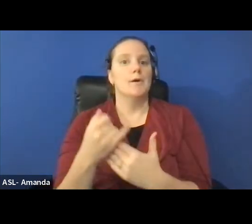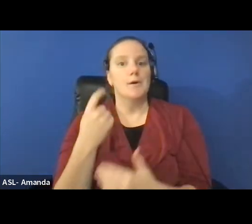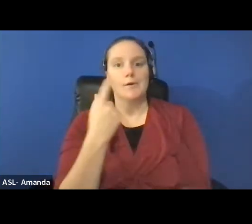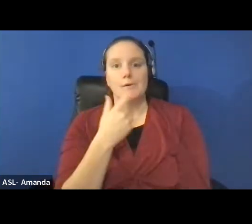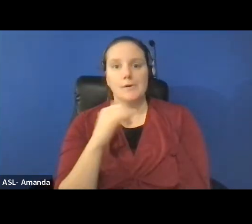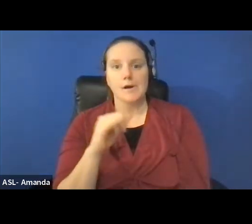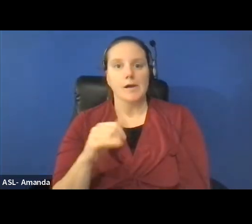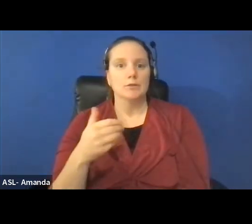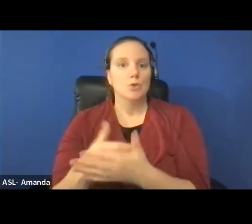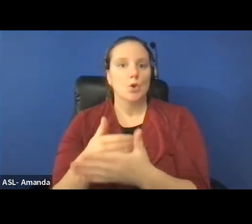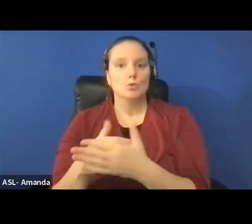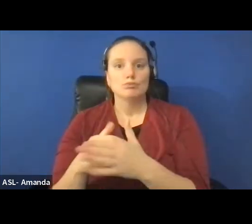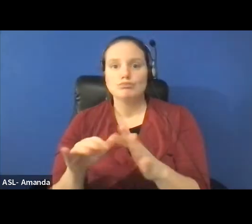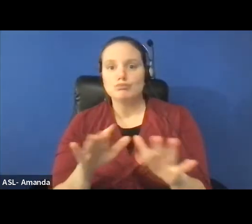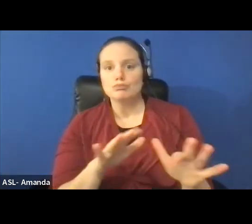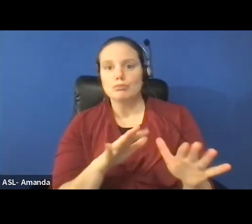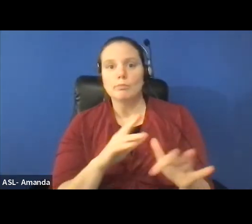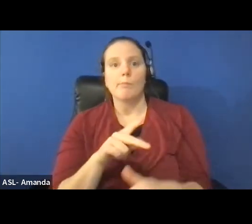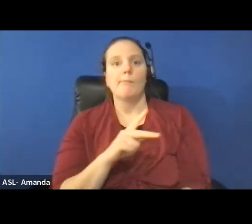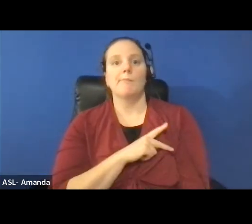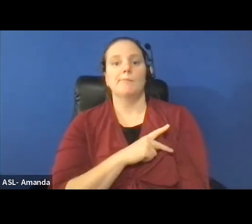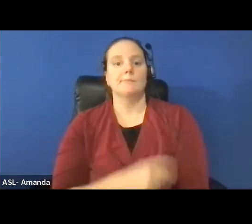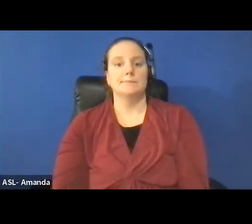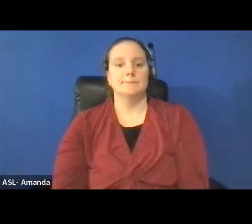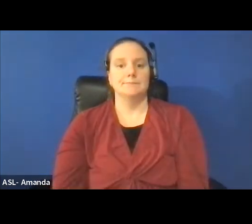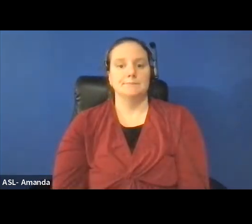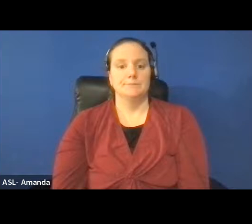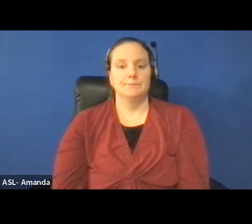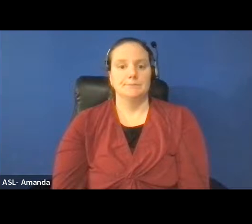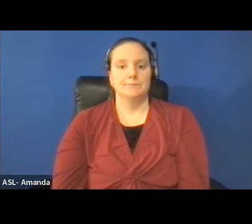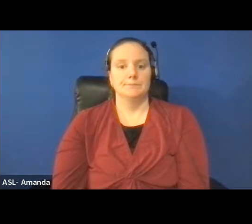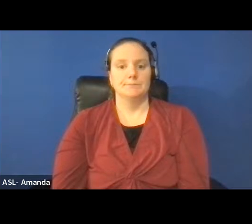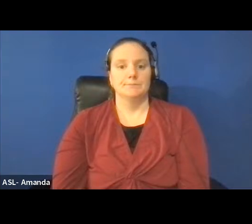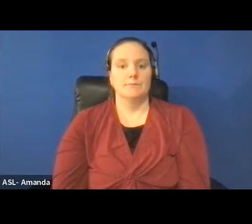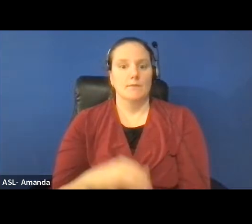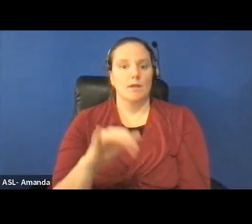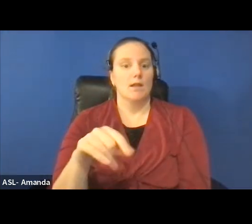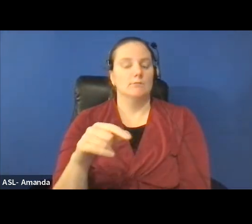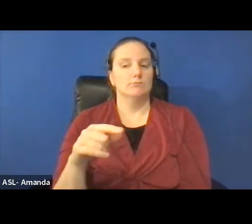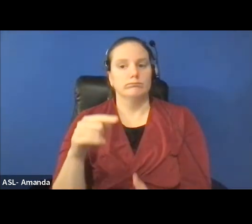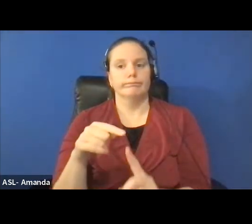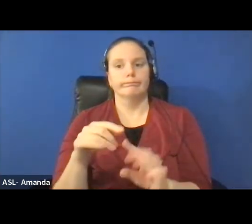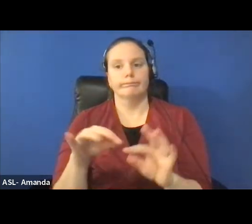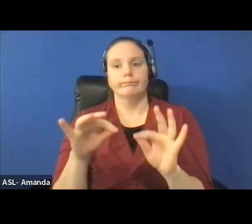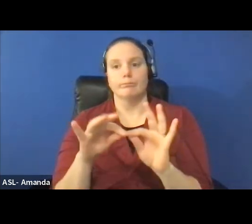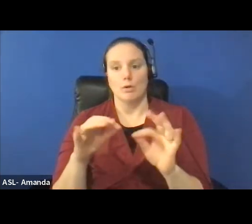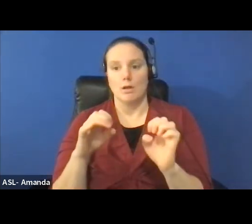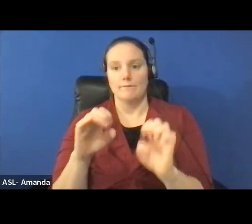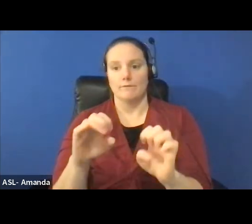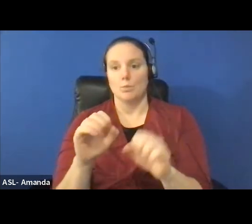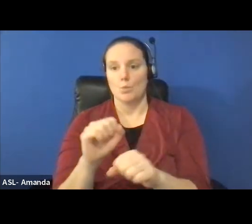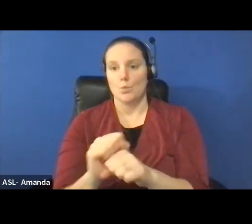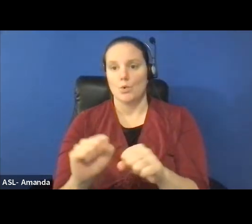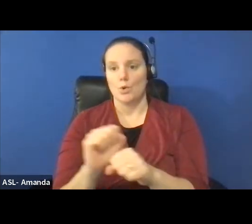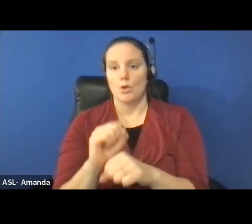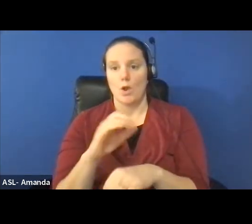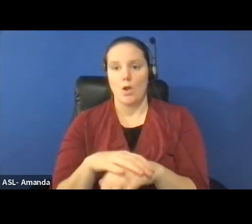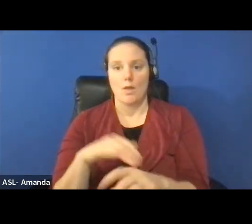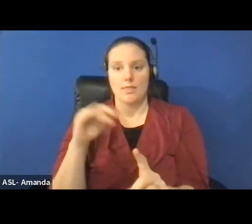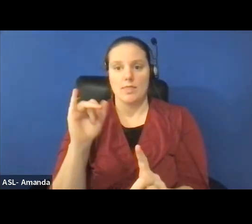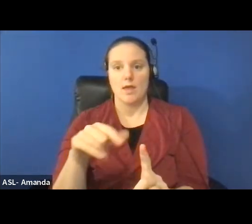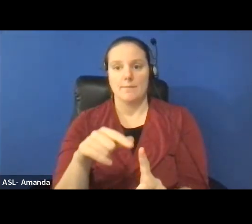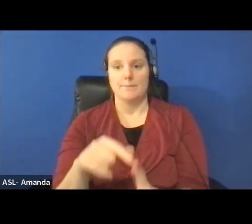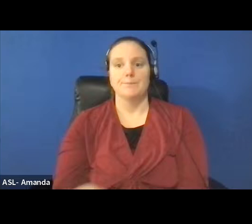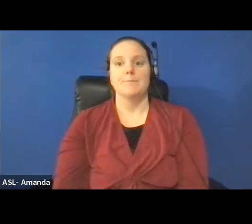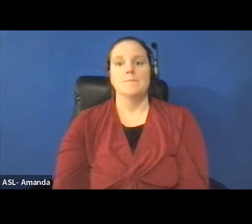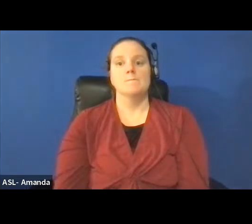like close up and personal. So that is a key effort that we're working on. We're